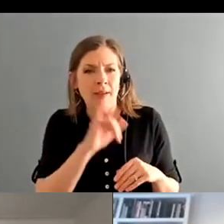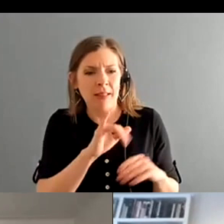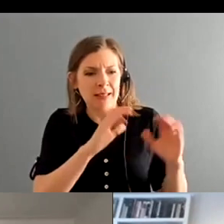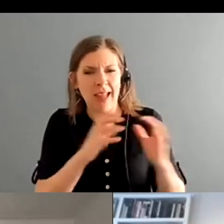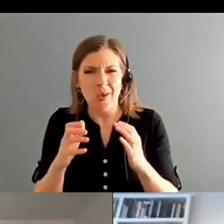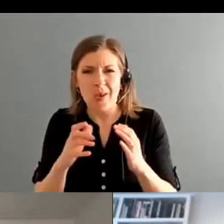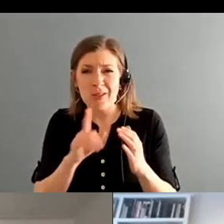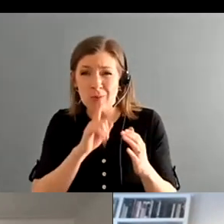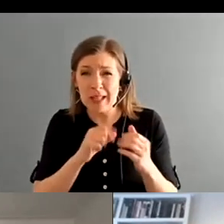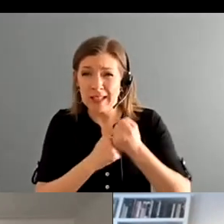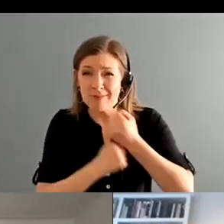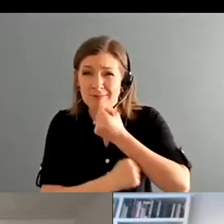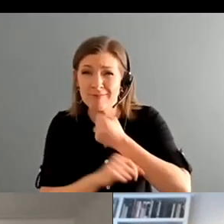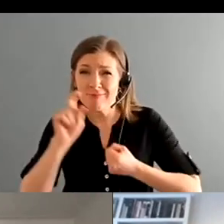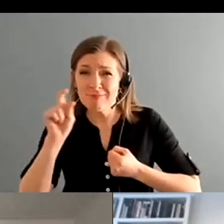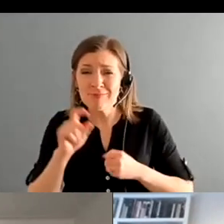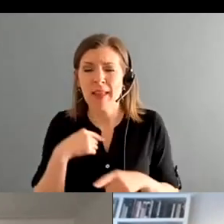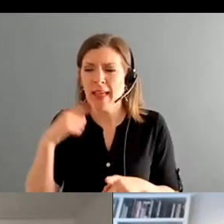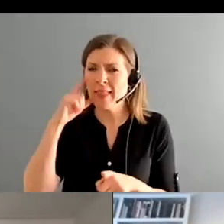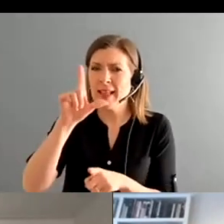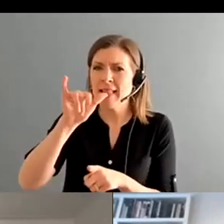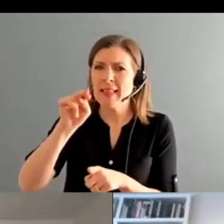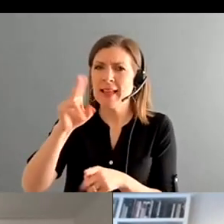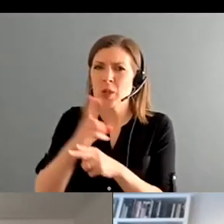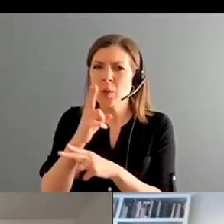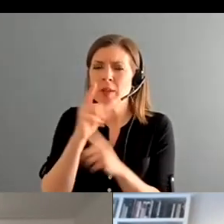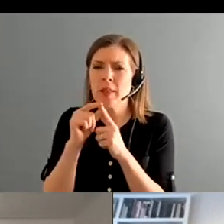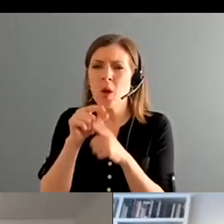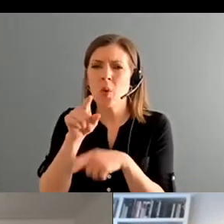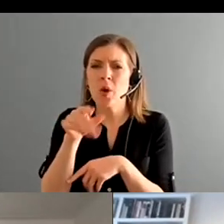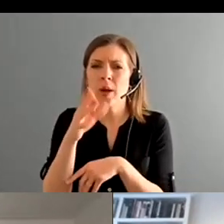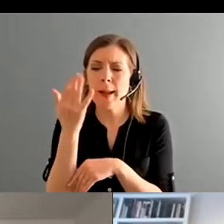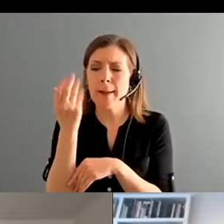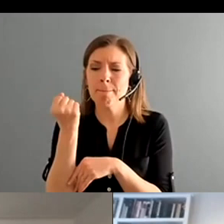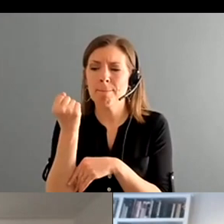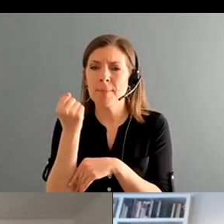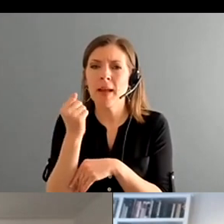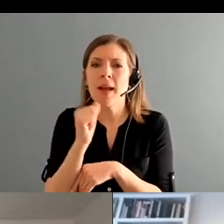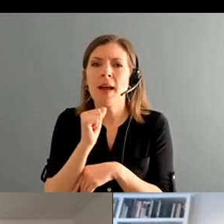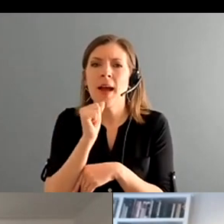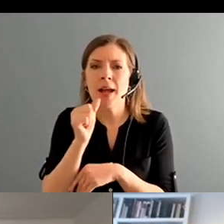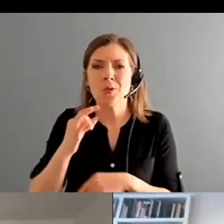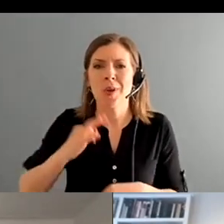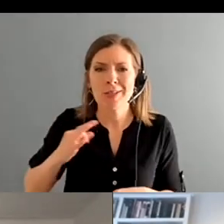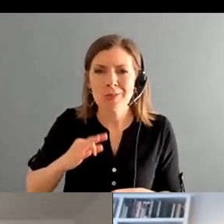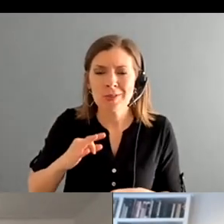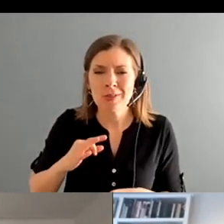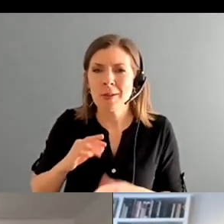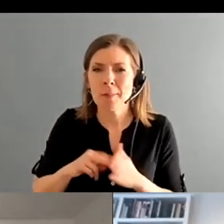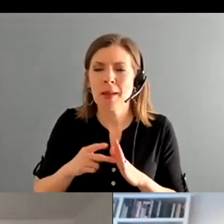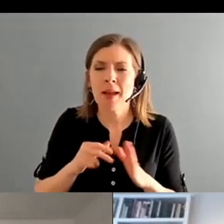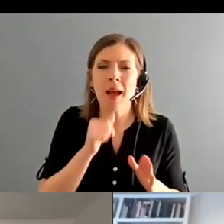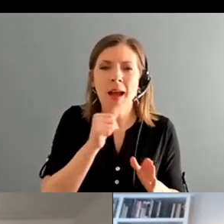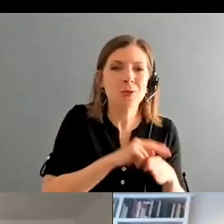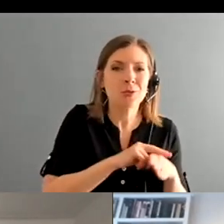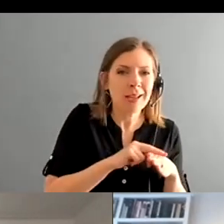Or I think it was Lynn who was using the word uncredentialed as opposed to untrained, which I think is